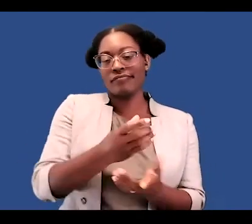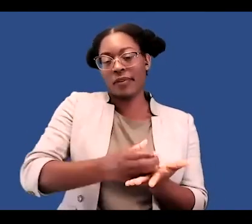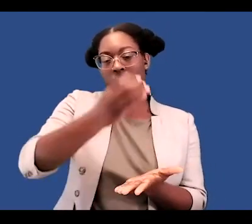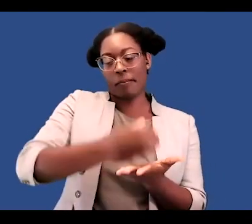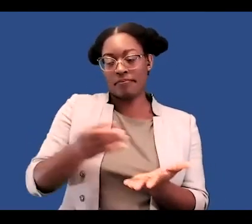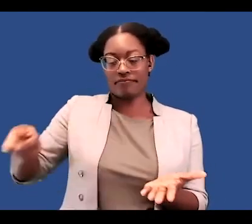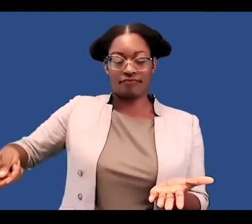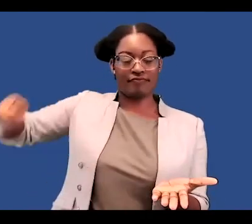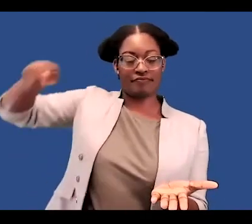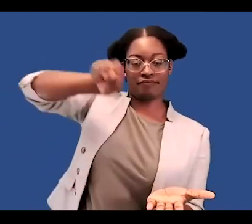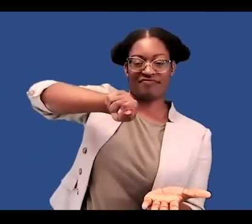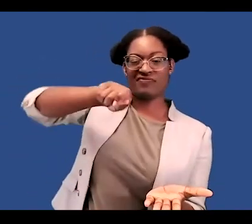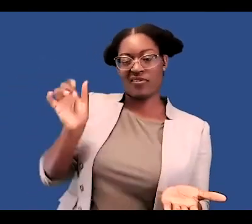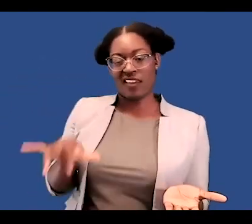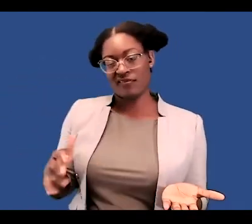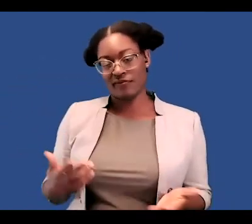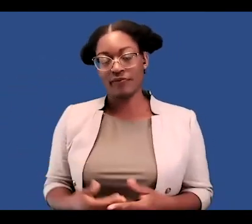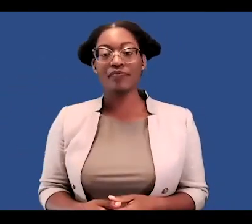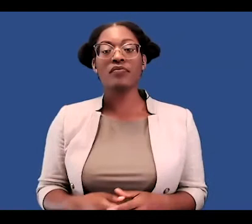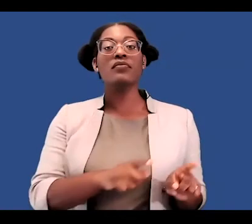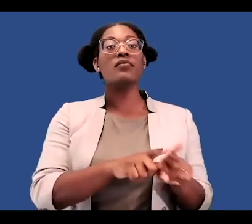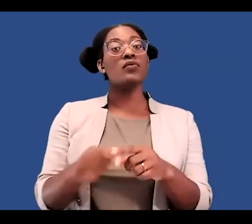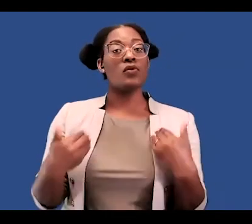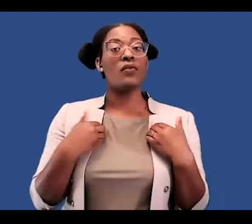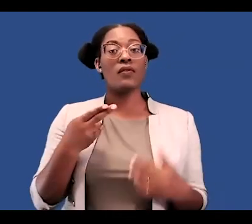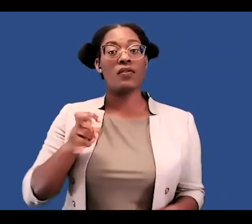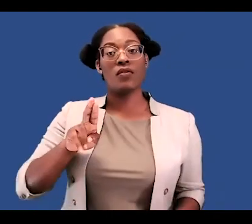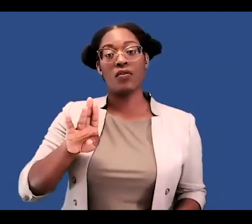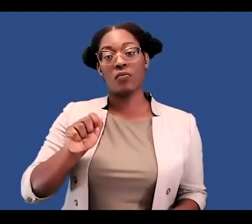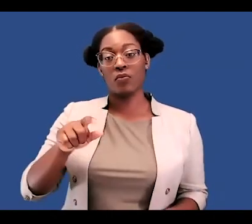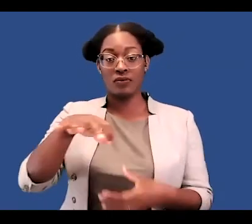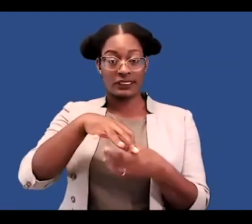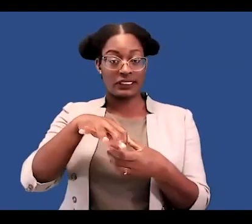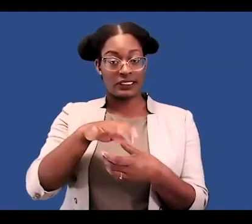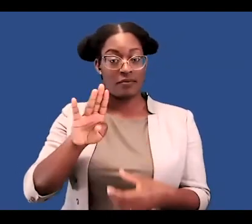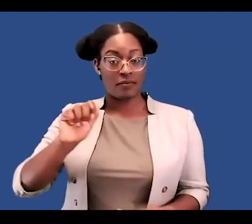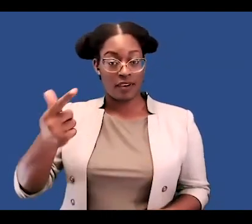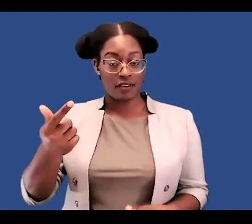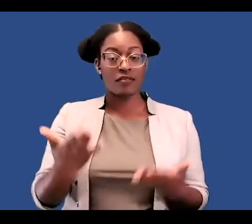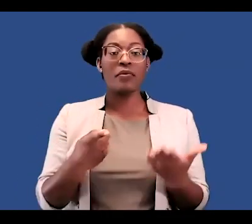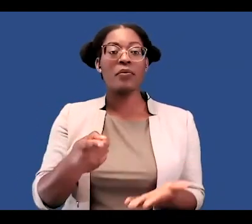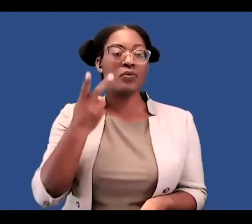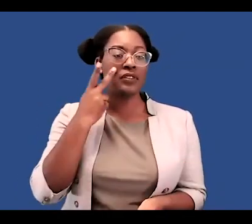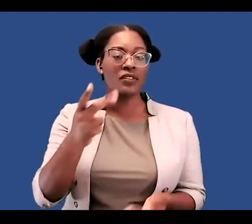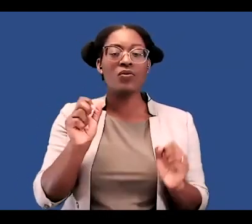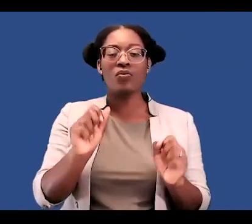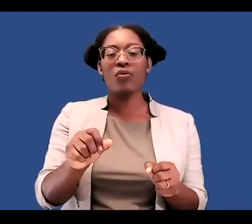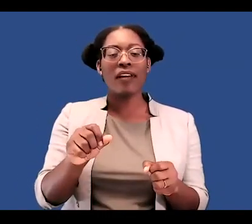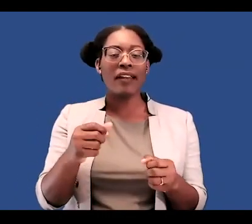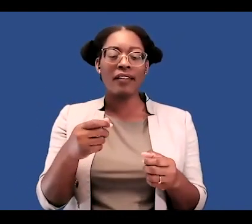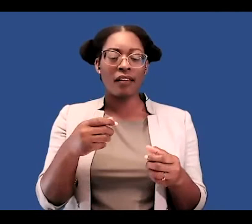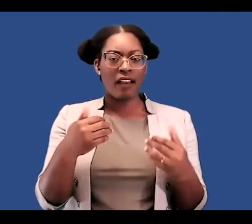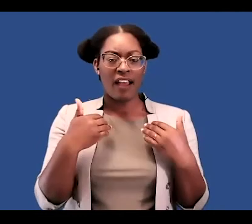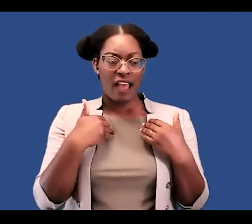that's that process. And then there's also herbal tea bags. So you might see these, you know, you can stuff them